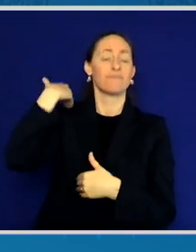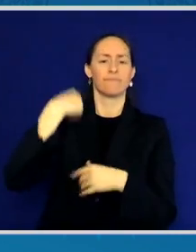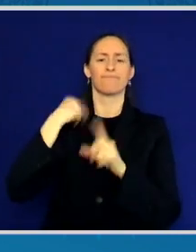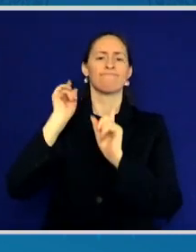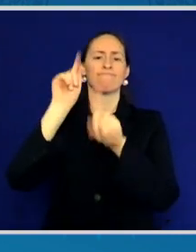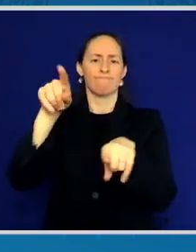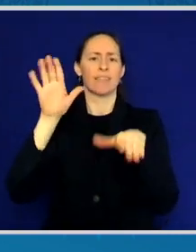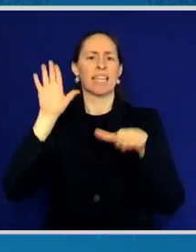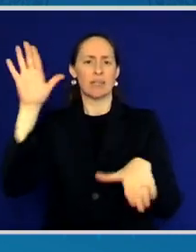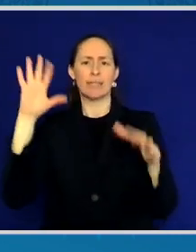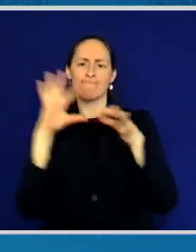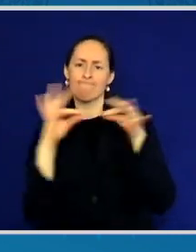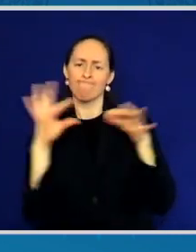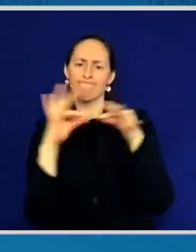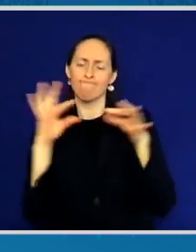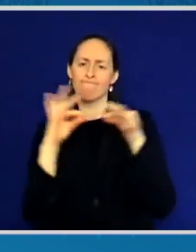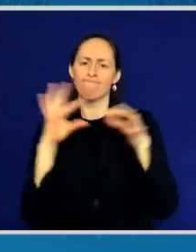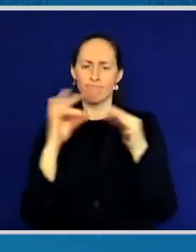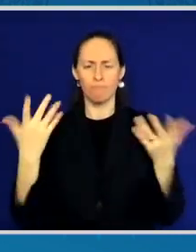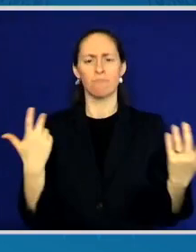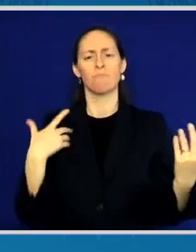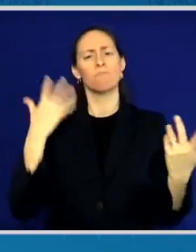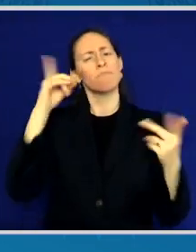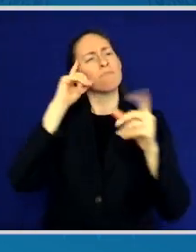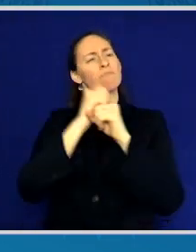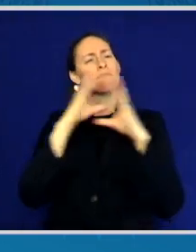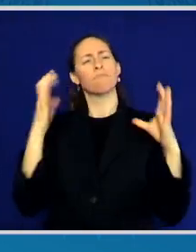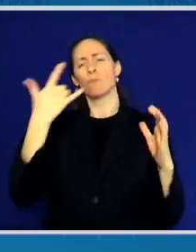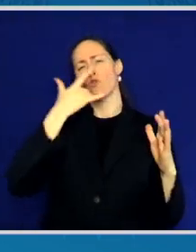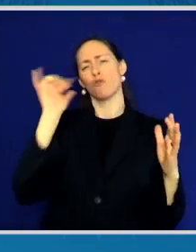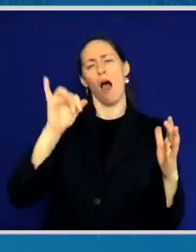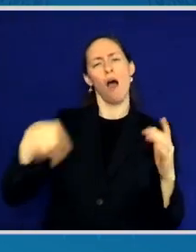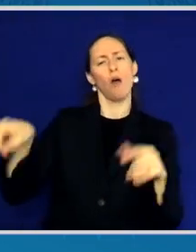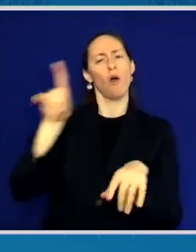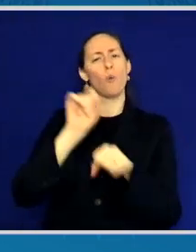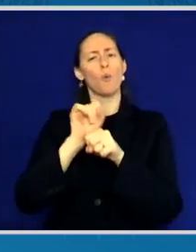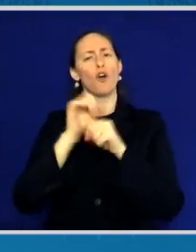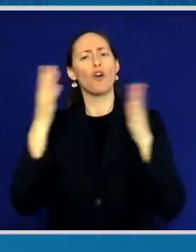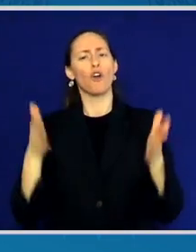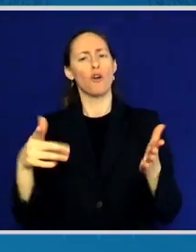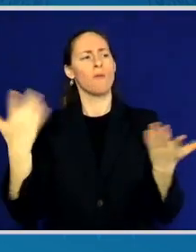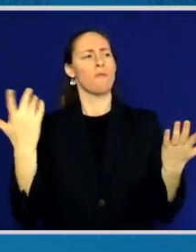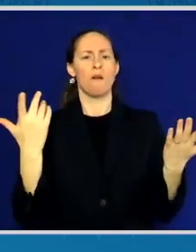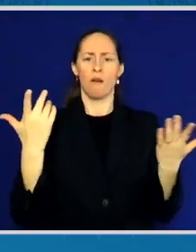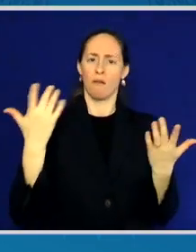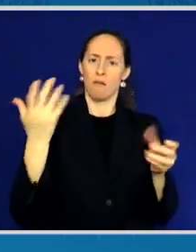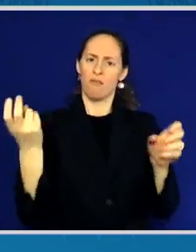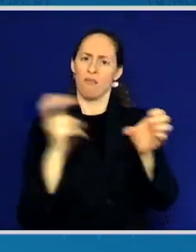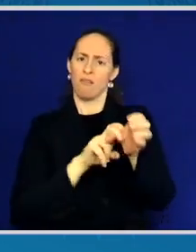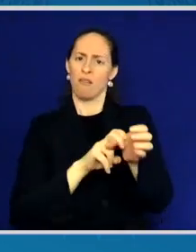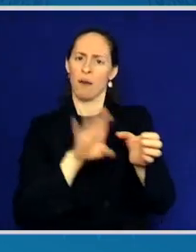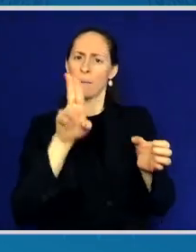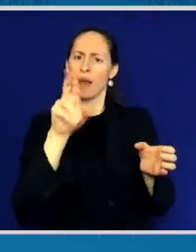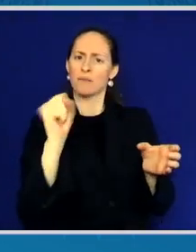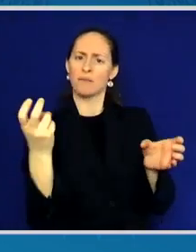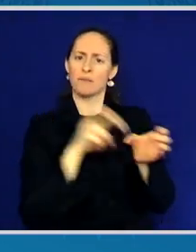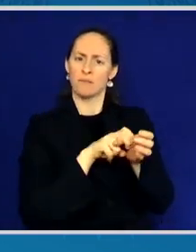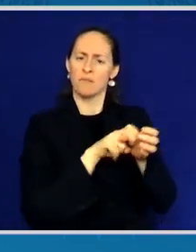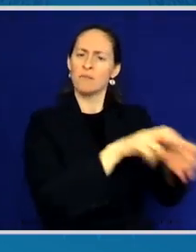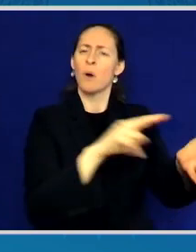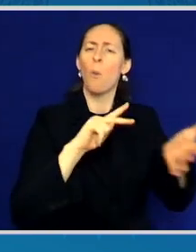it means to a worker to have just somebody that uses the bus, what it means to their lives to have a really